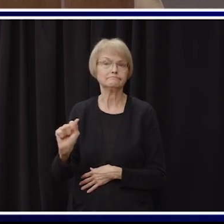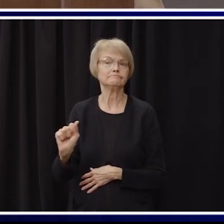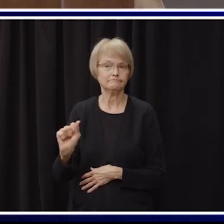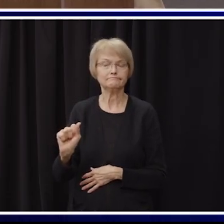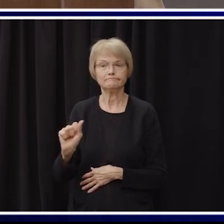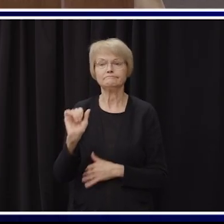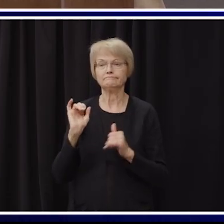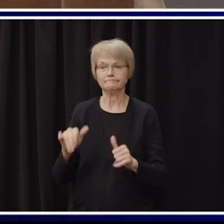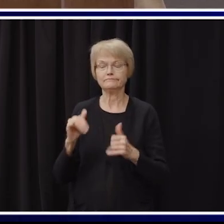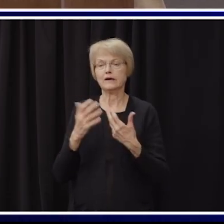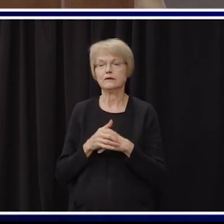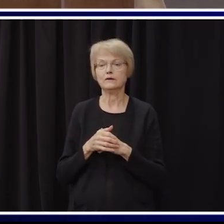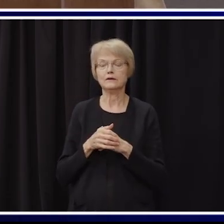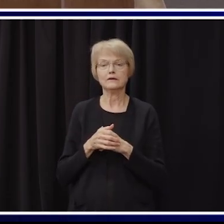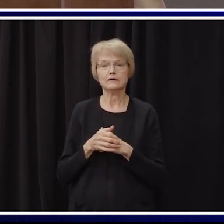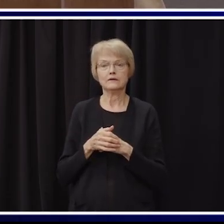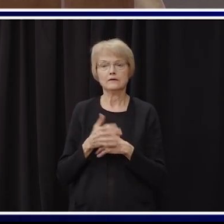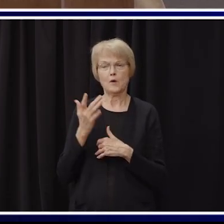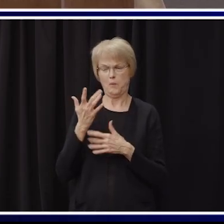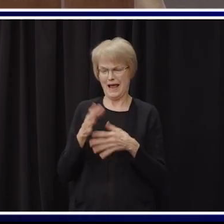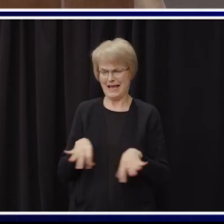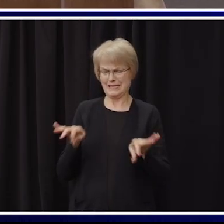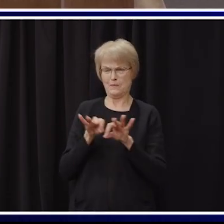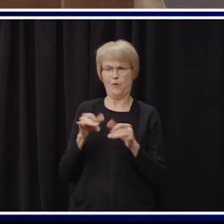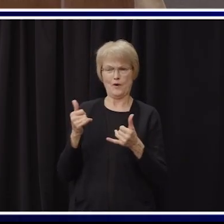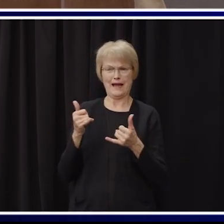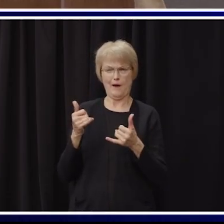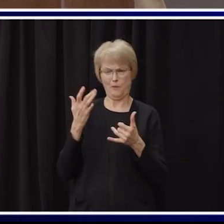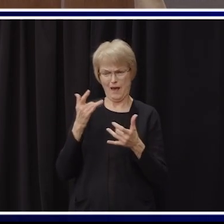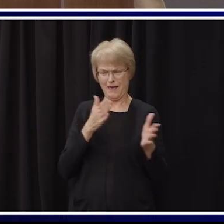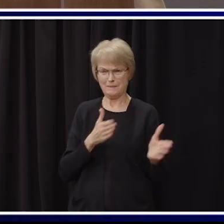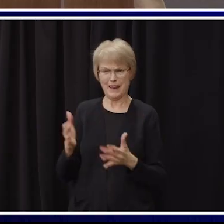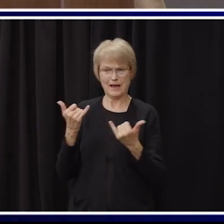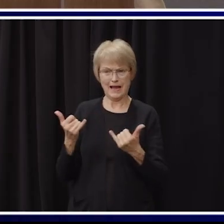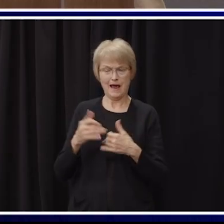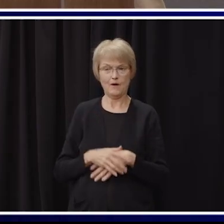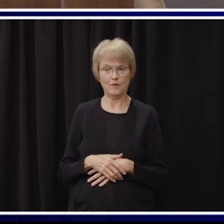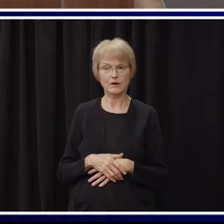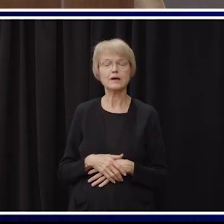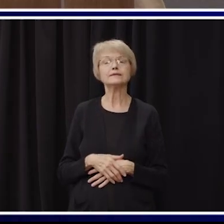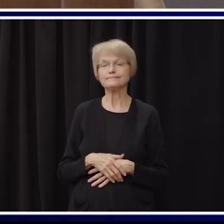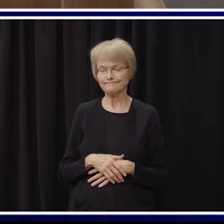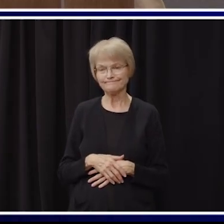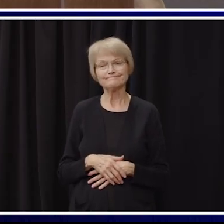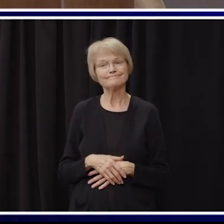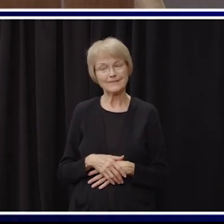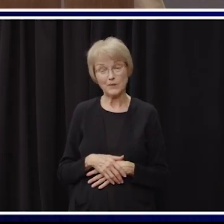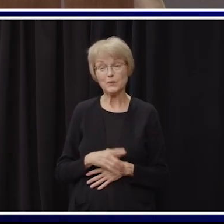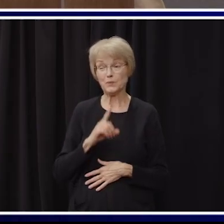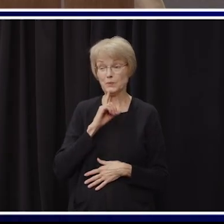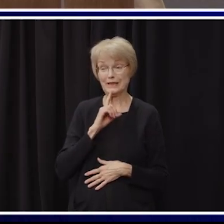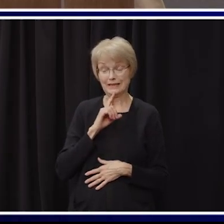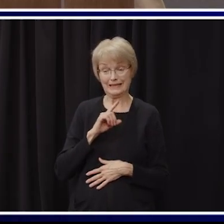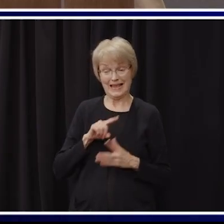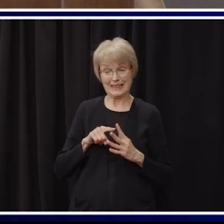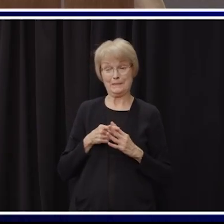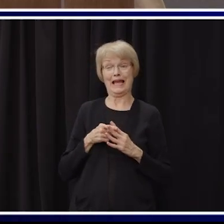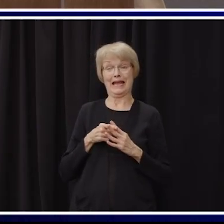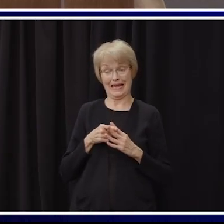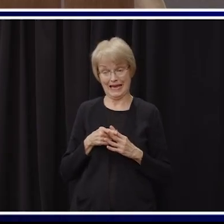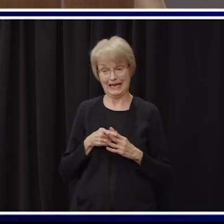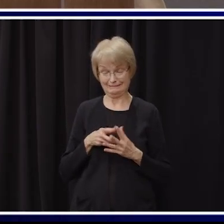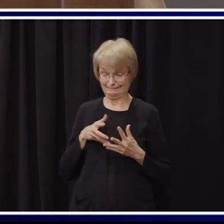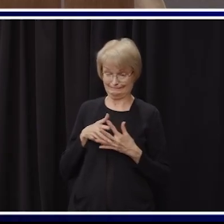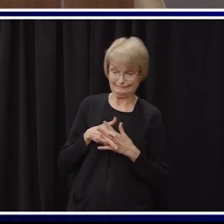The importance of it now and why we need to plan now is because it's so much less expensive to do it at